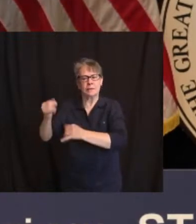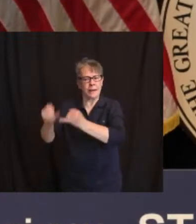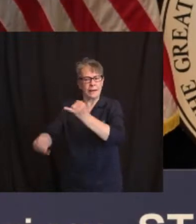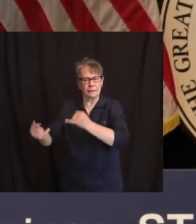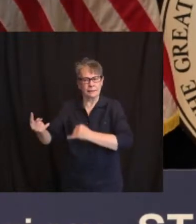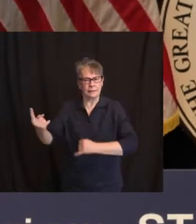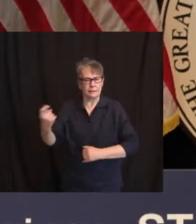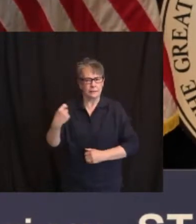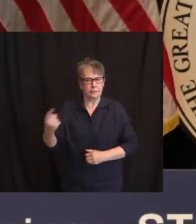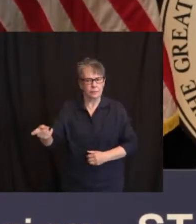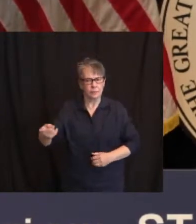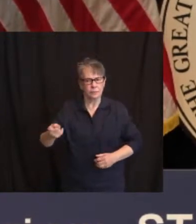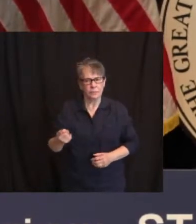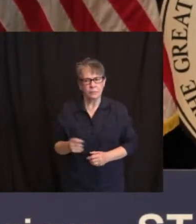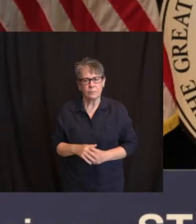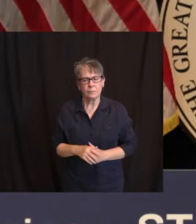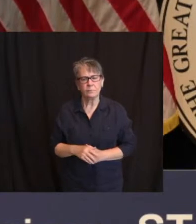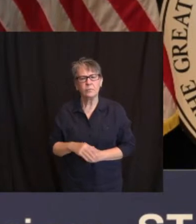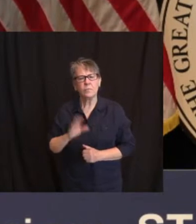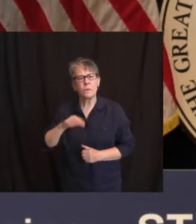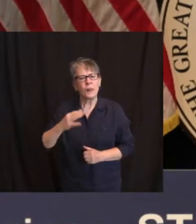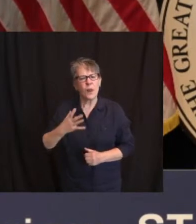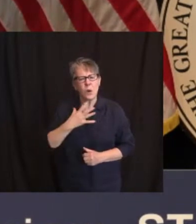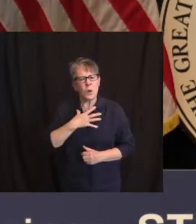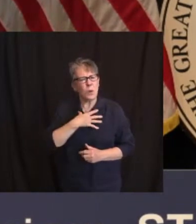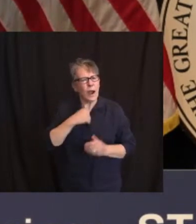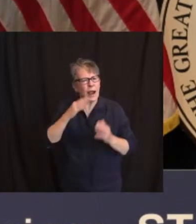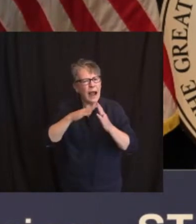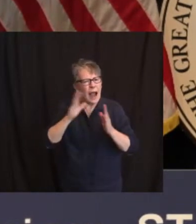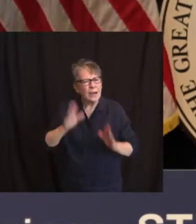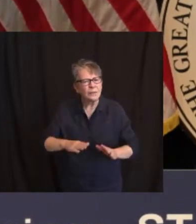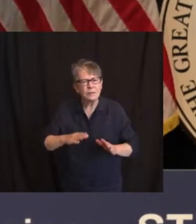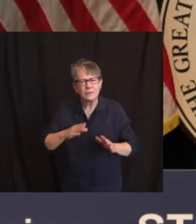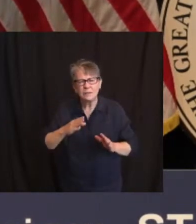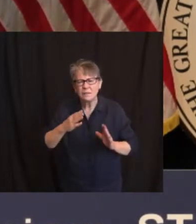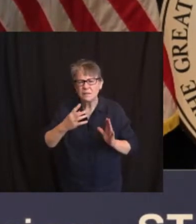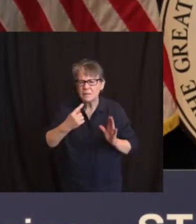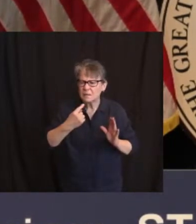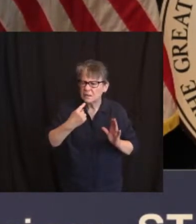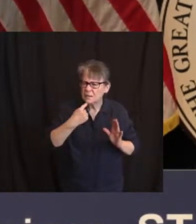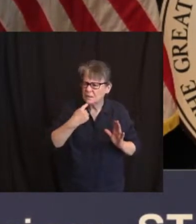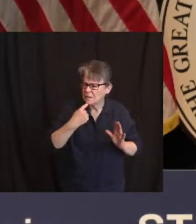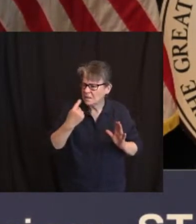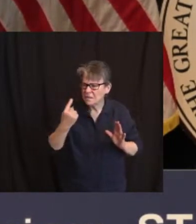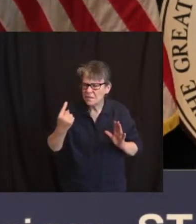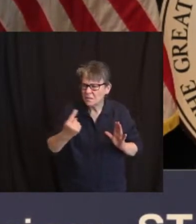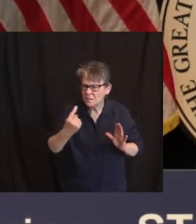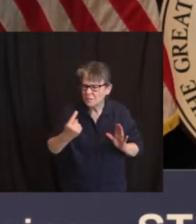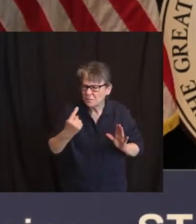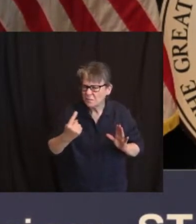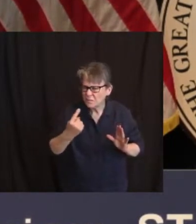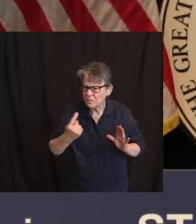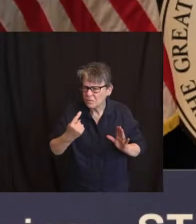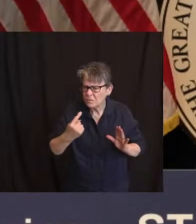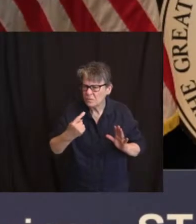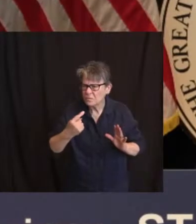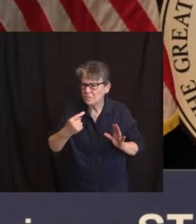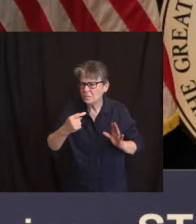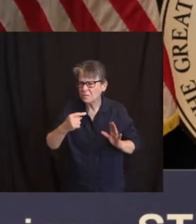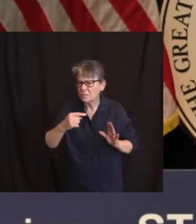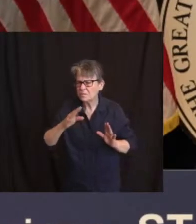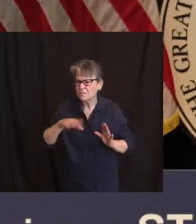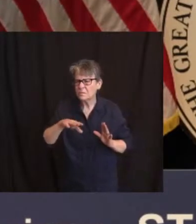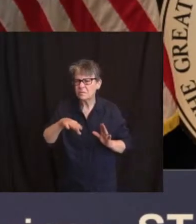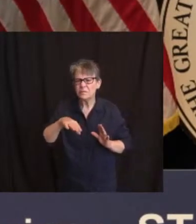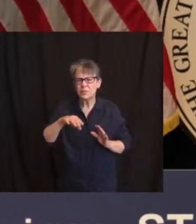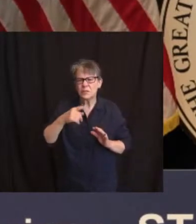2-week decline in ER visit data where patients are reporting COVID-like or flu-like symptoms. That's data that's being reported from hospitals to